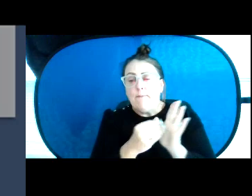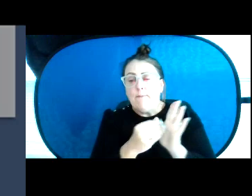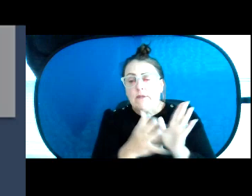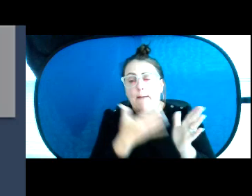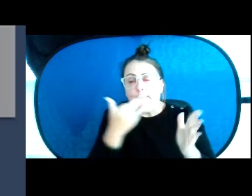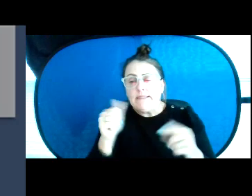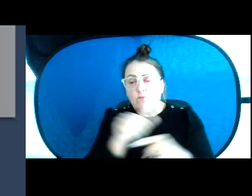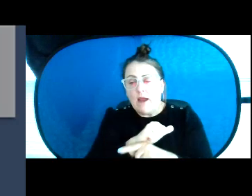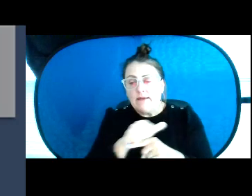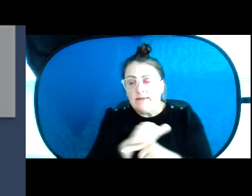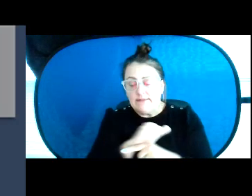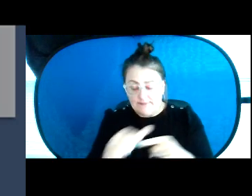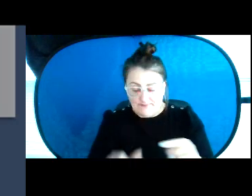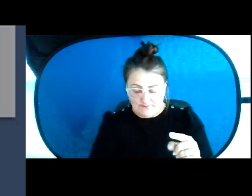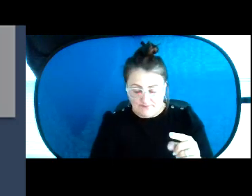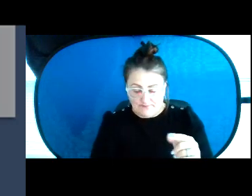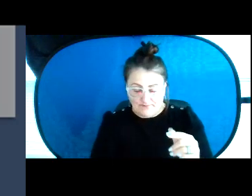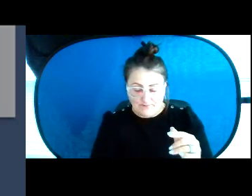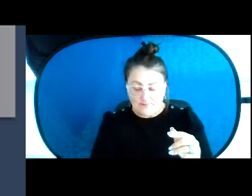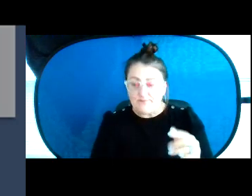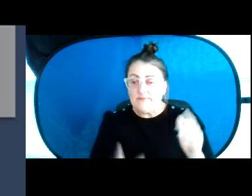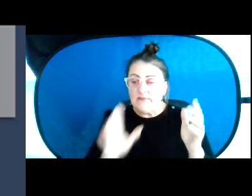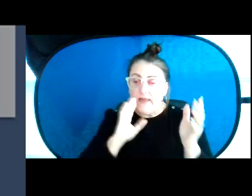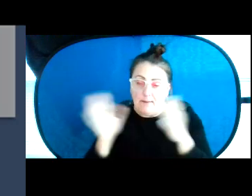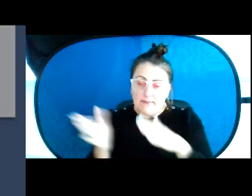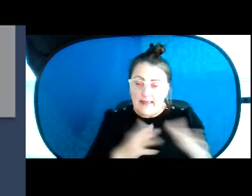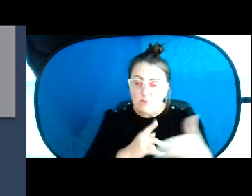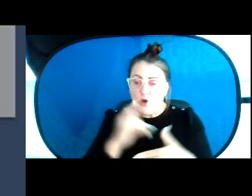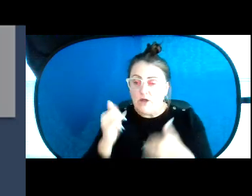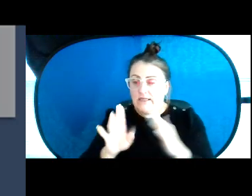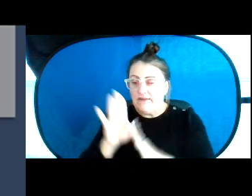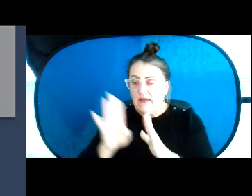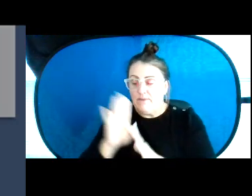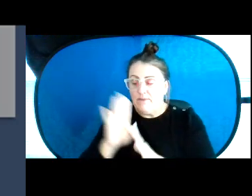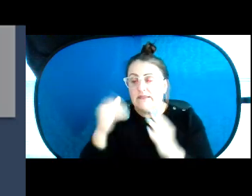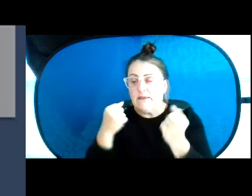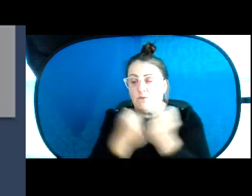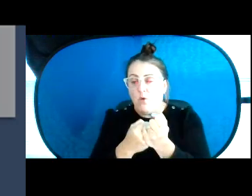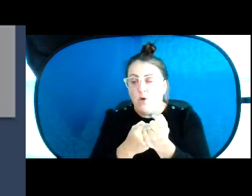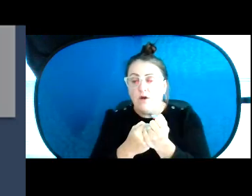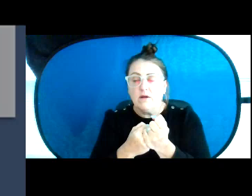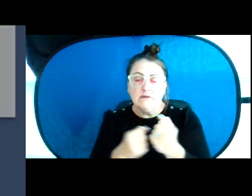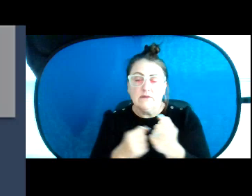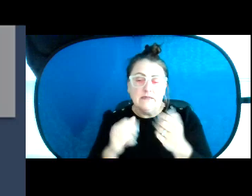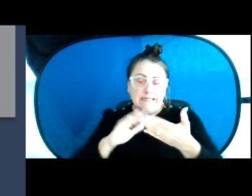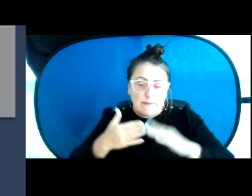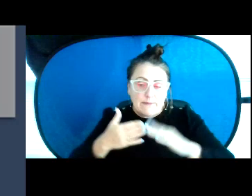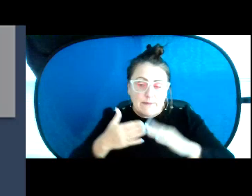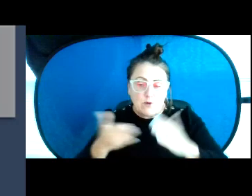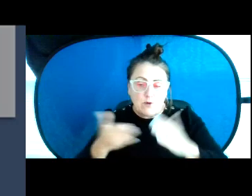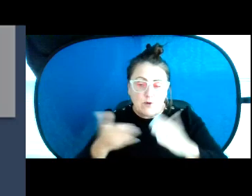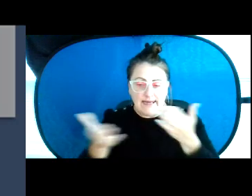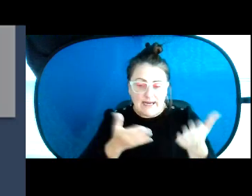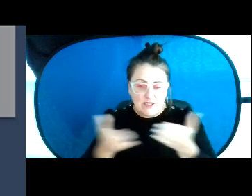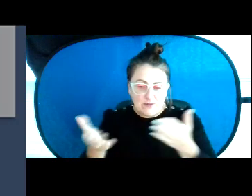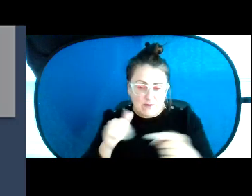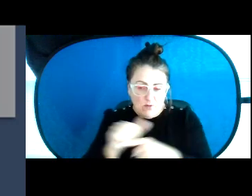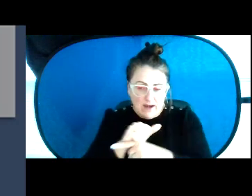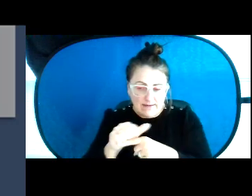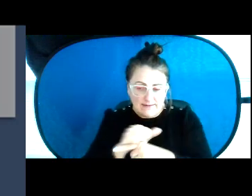Caltrans planning and project development to support institutionalizing meaningful community engagement practices with the